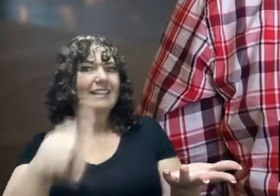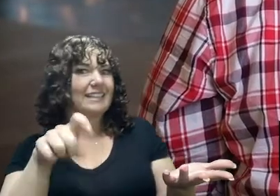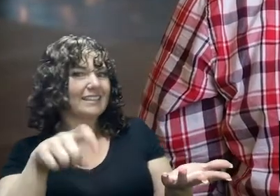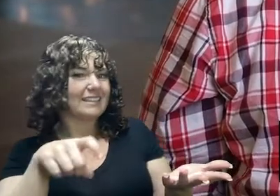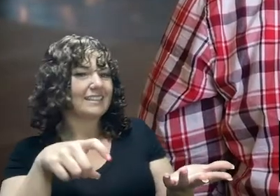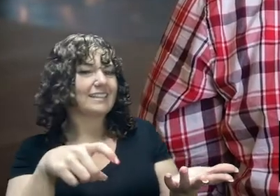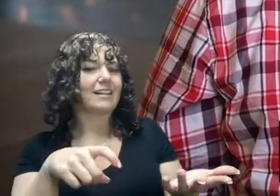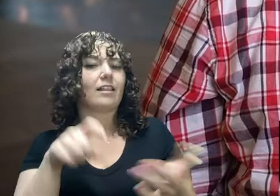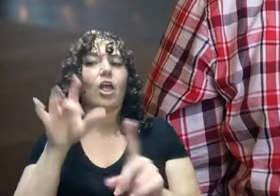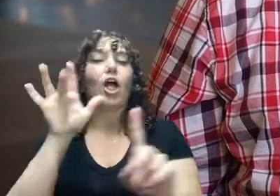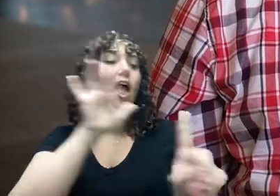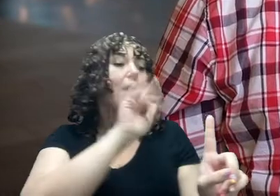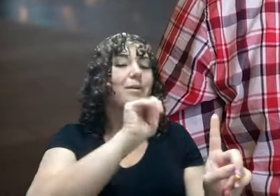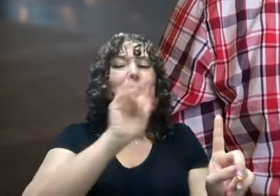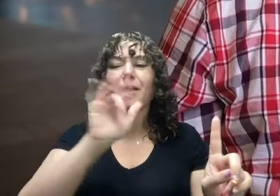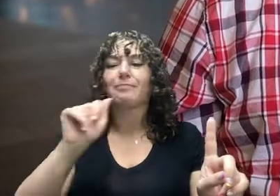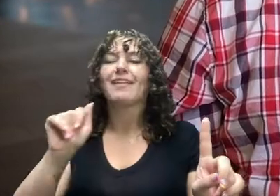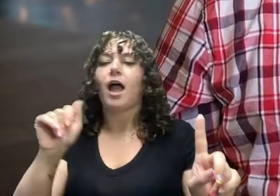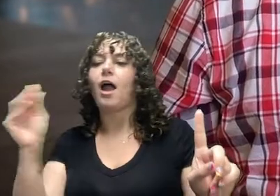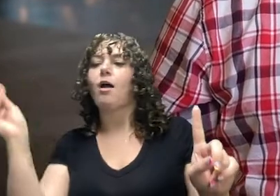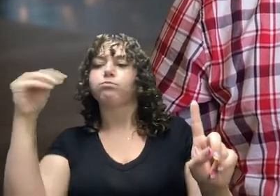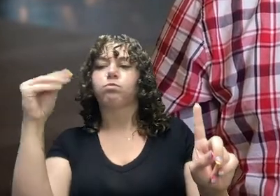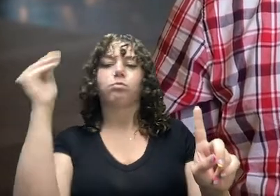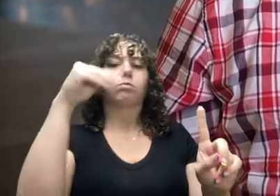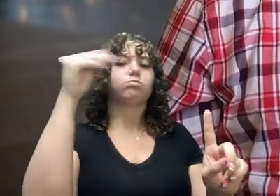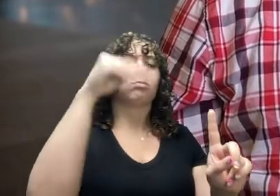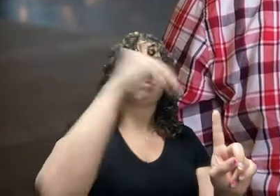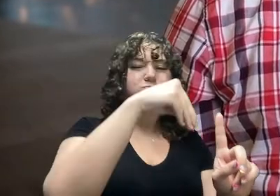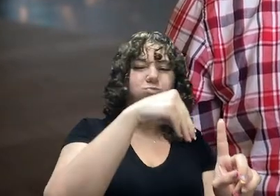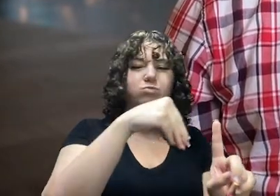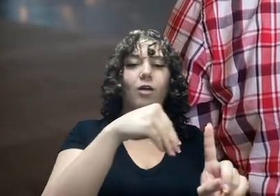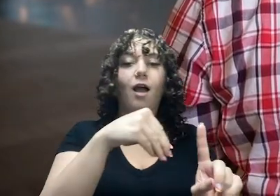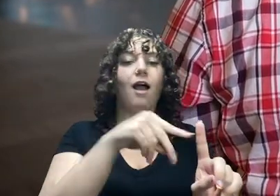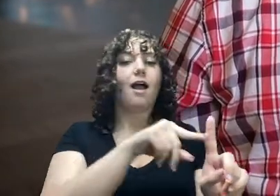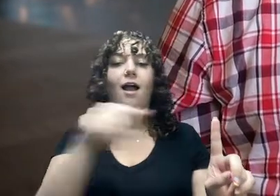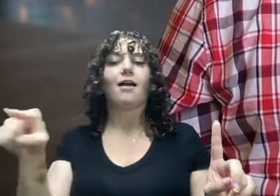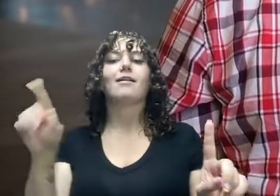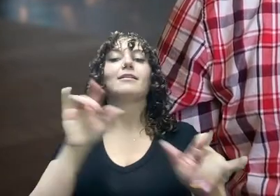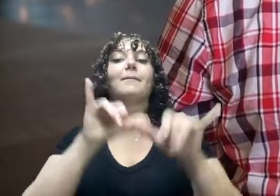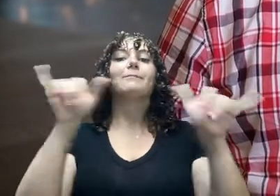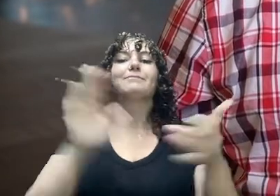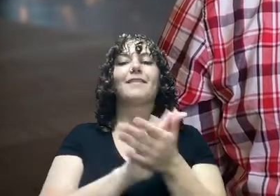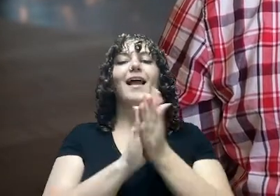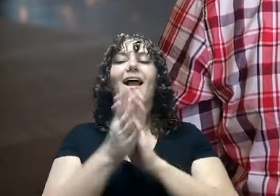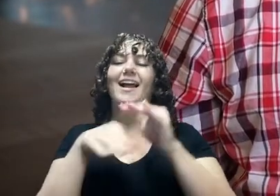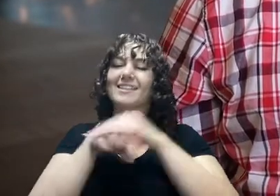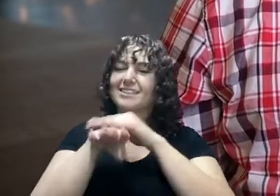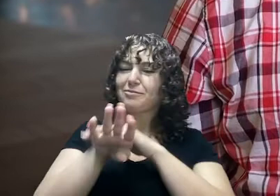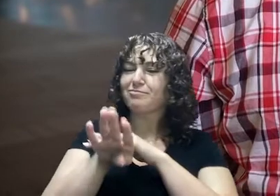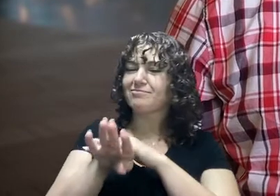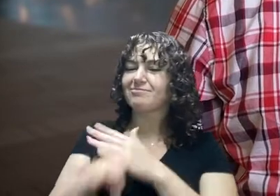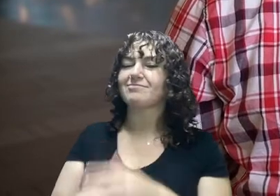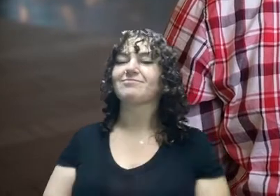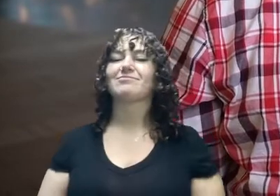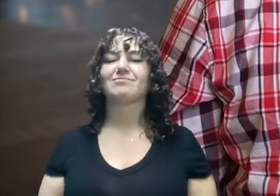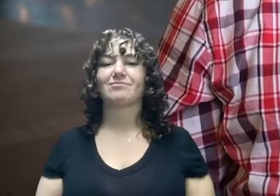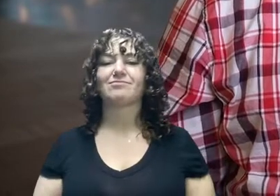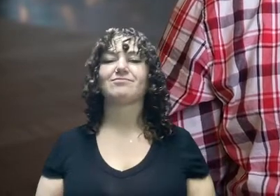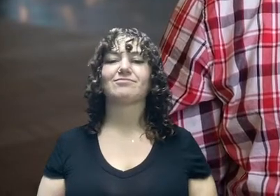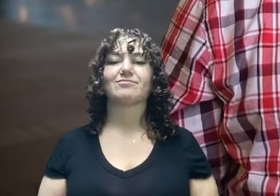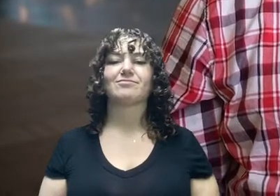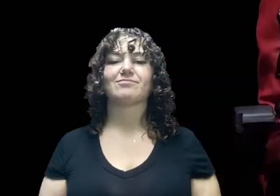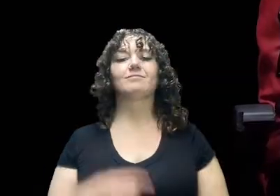find out what are the needs, what are the gaps, and try to fulfill those gaps to really make the whole systemic approach